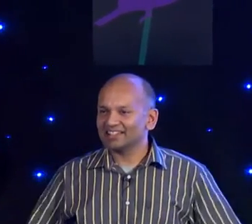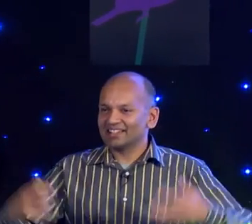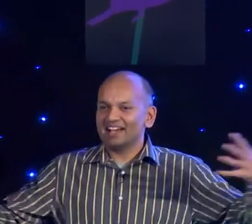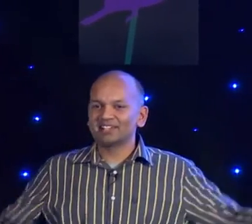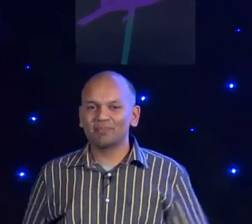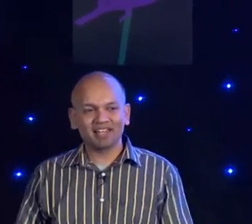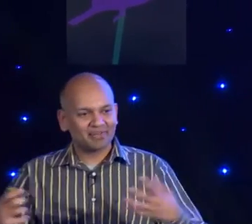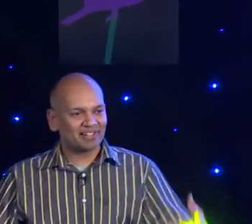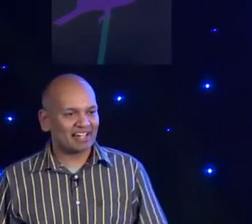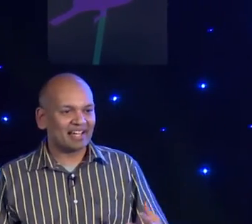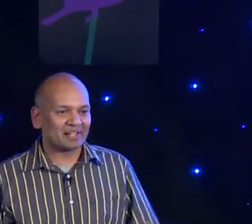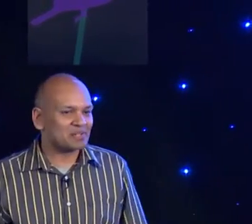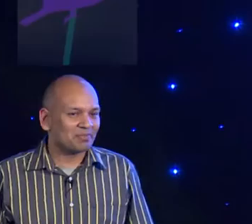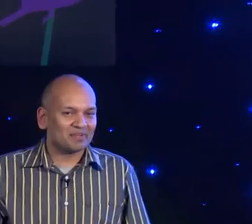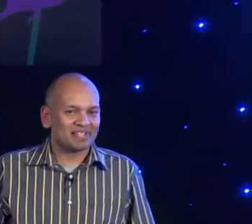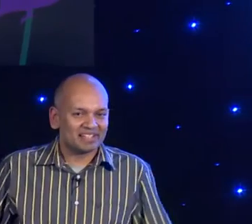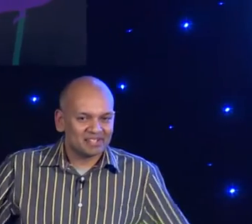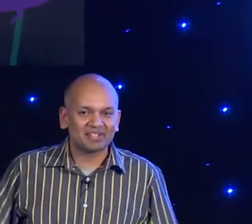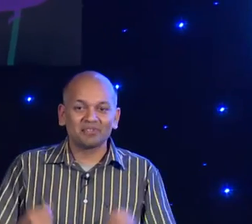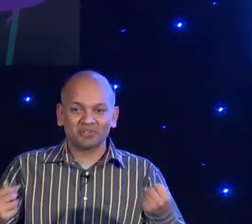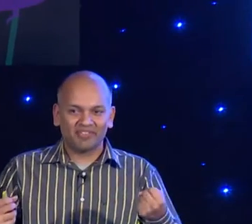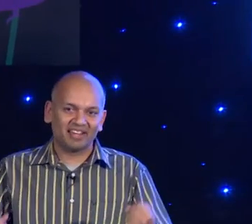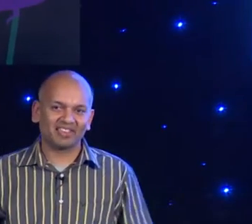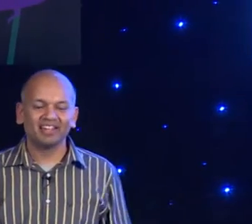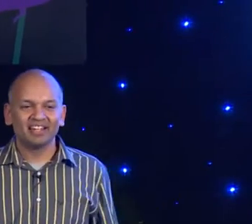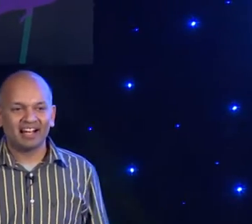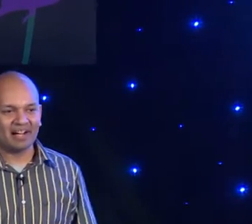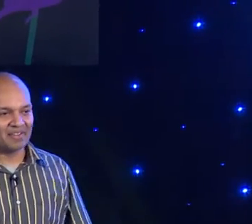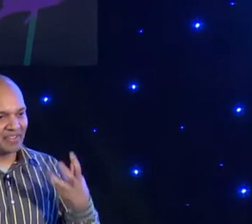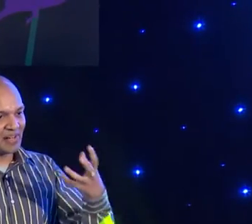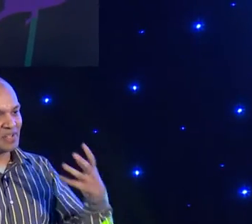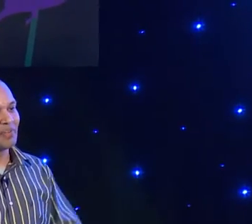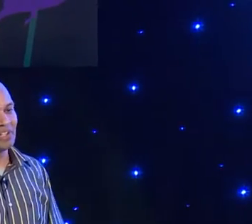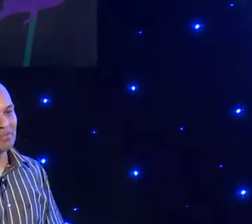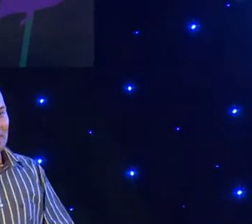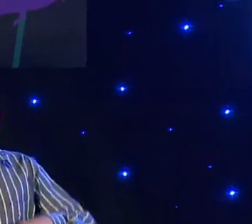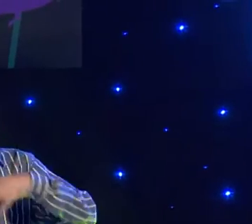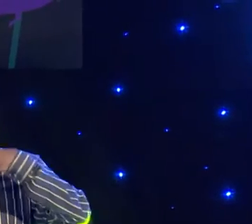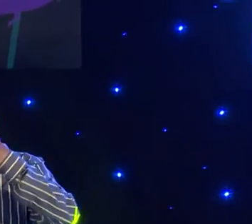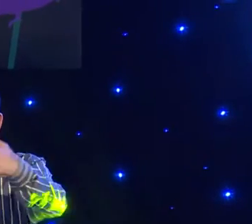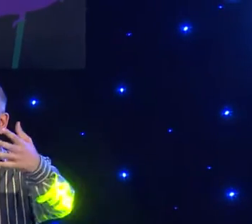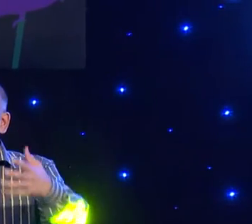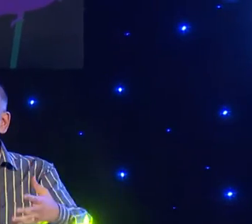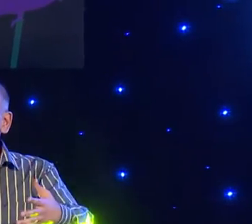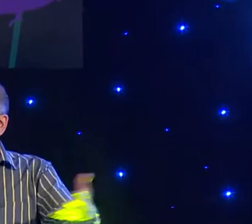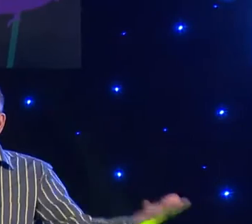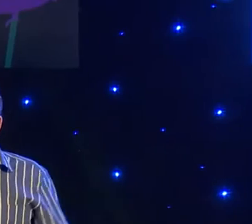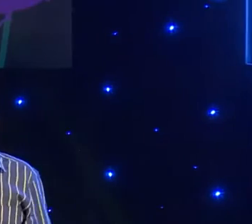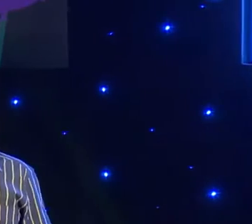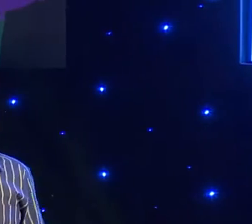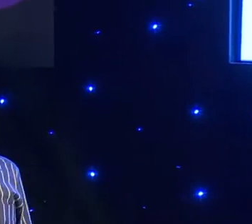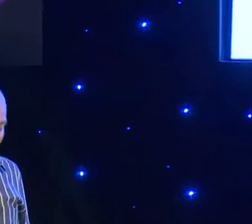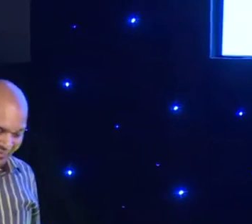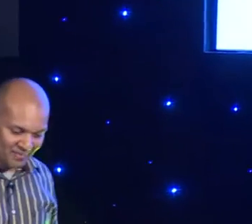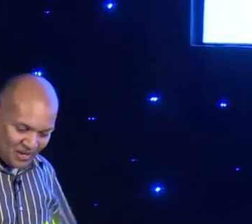like the kind of space where you get a lot of goosebumps, and it just gives you faith that there are so many good people working to create an